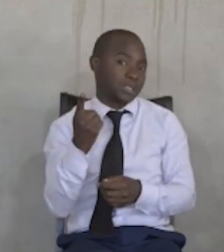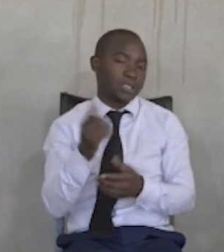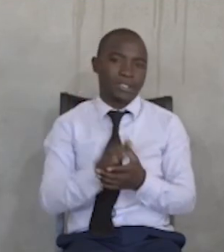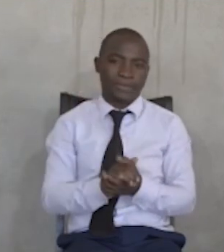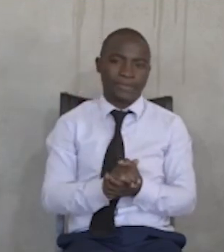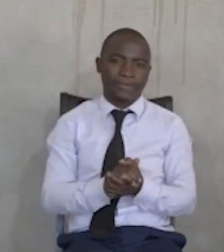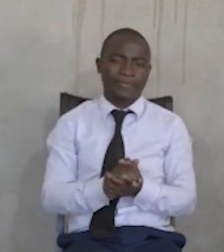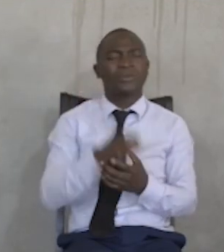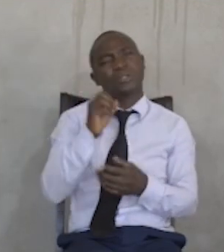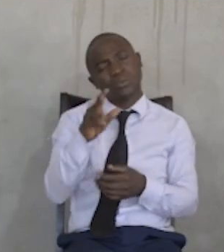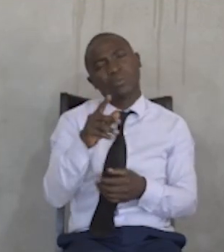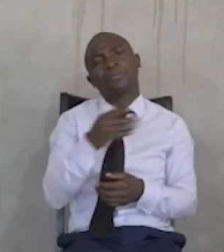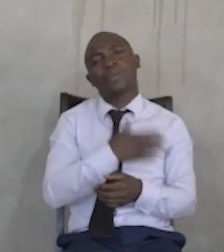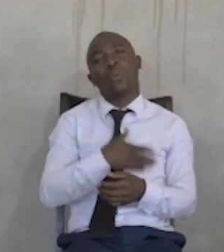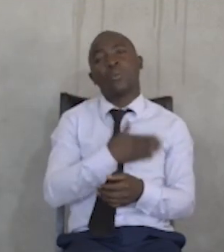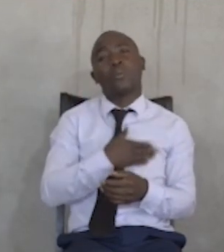about genetic